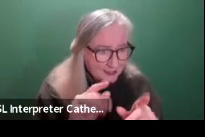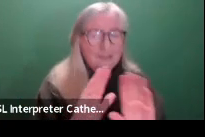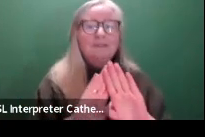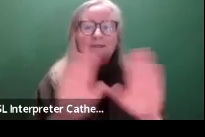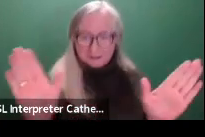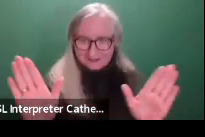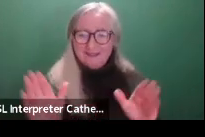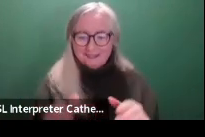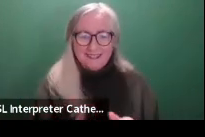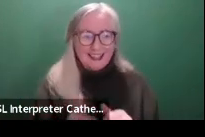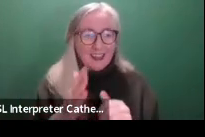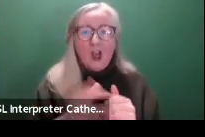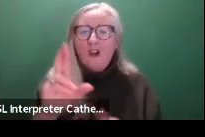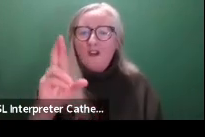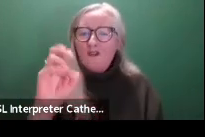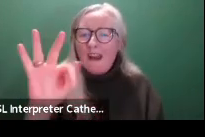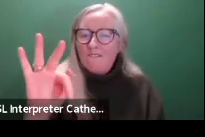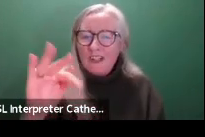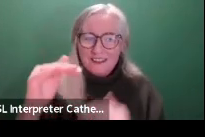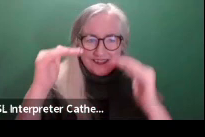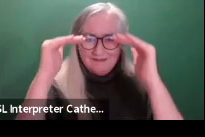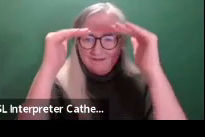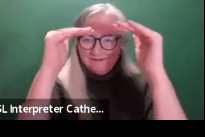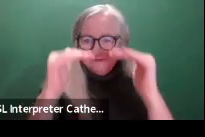There we go, my references, that's us.